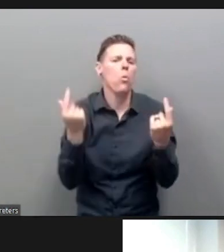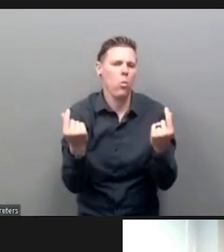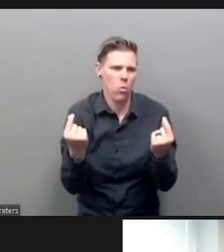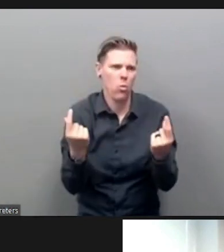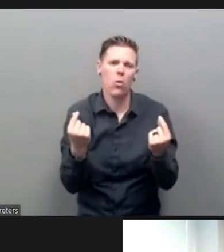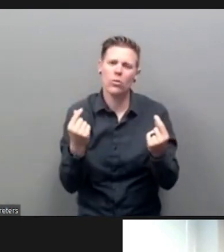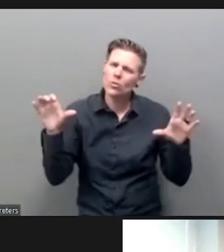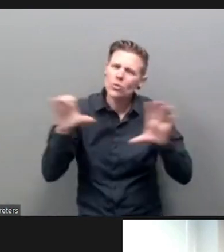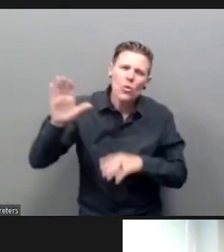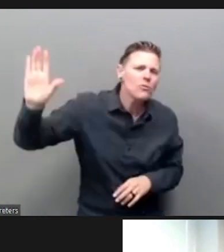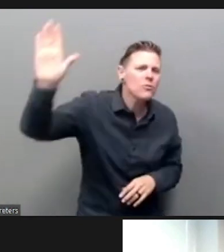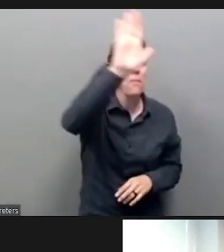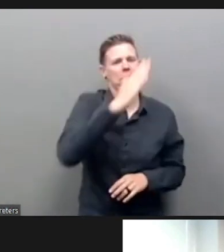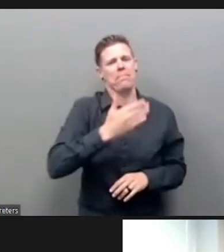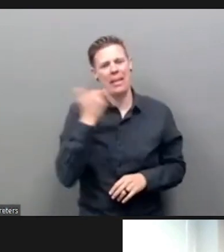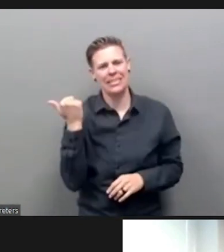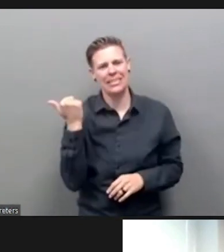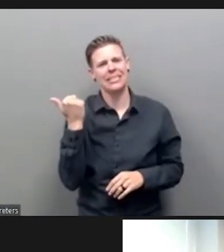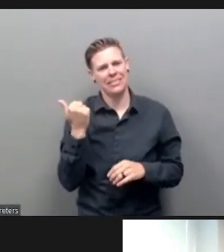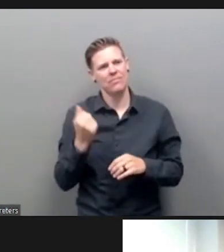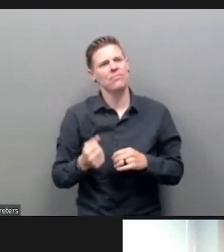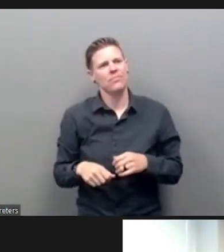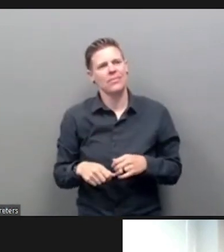back this current surge.